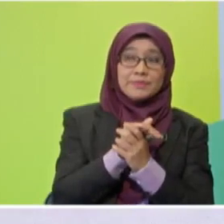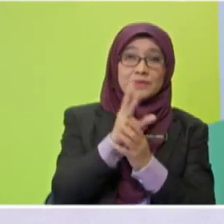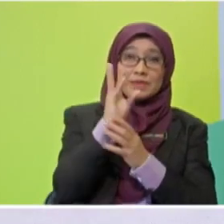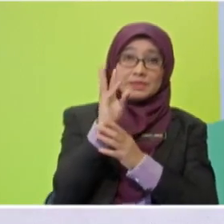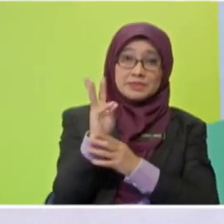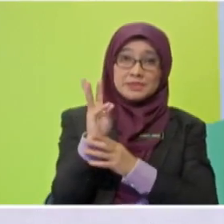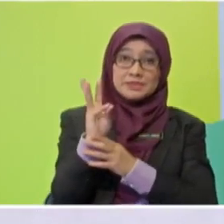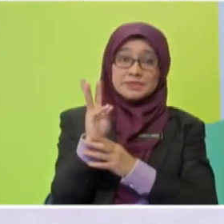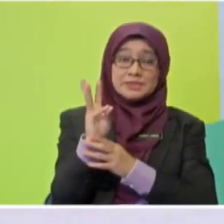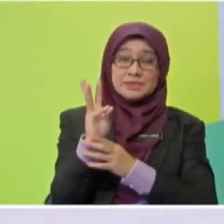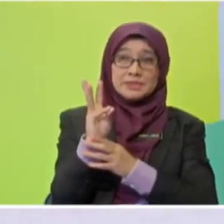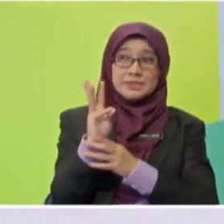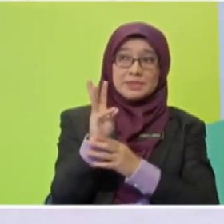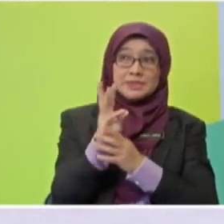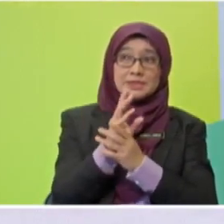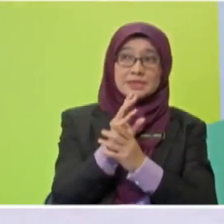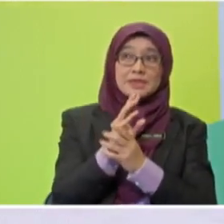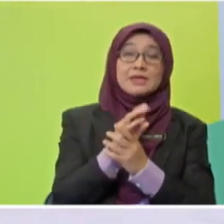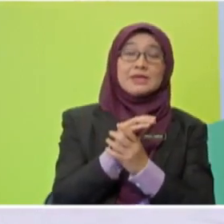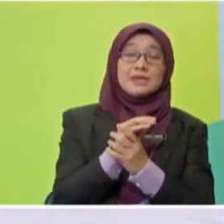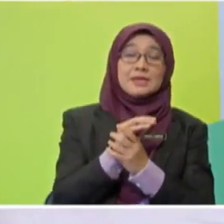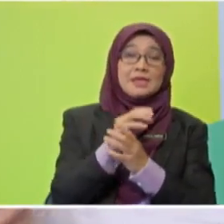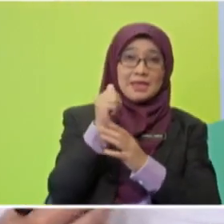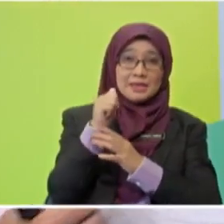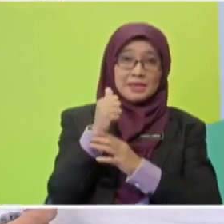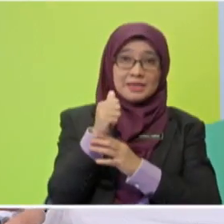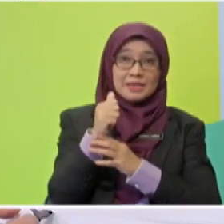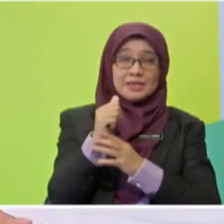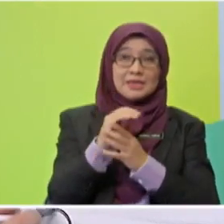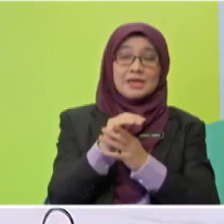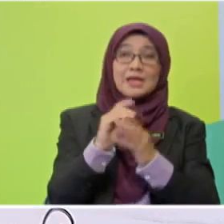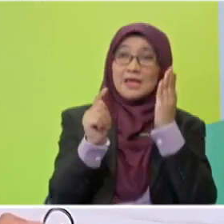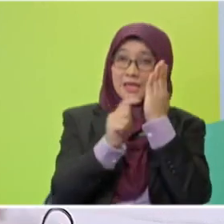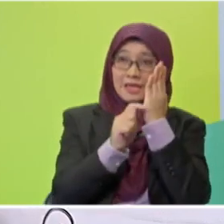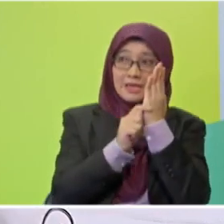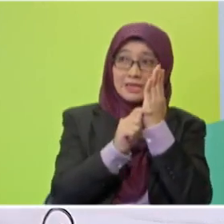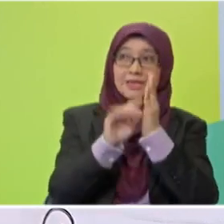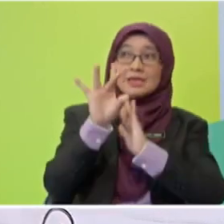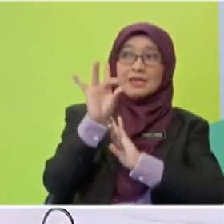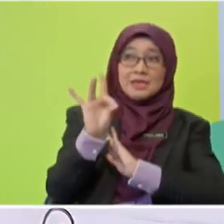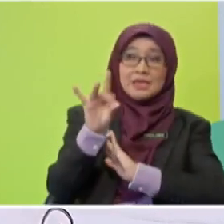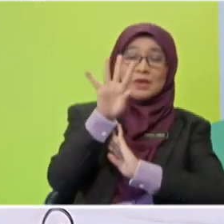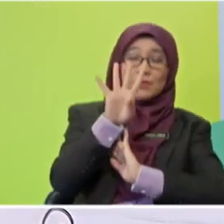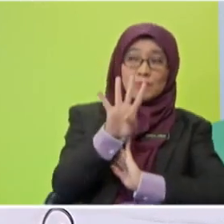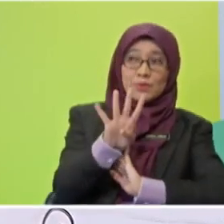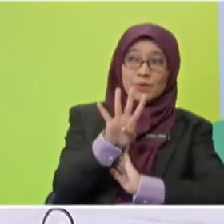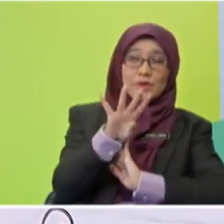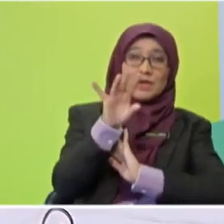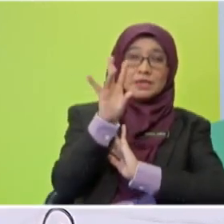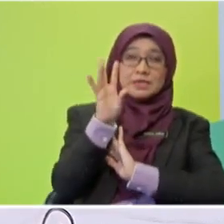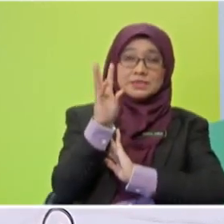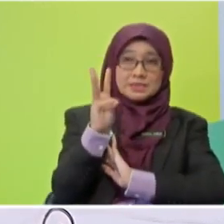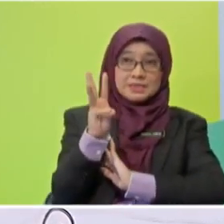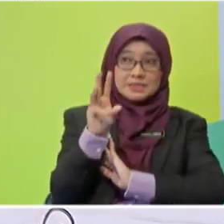6, plus 4, 10. 10, yeah. Let's put it We all just together. add on. 8, 4,